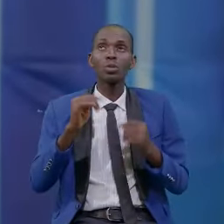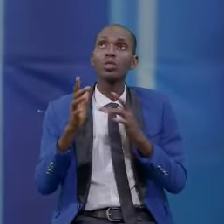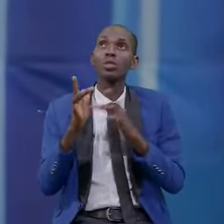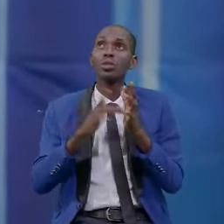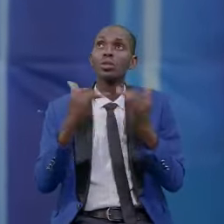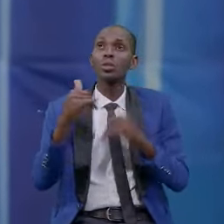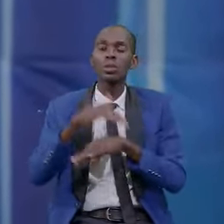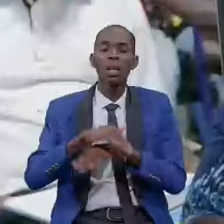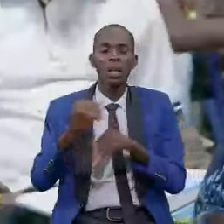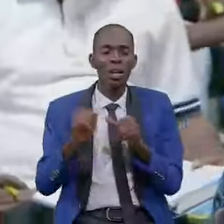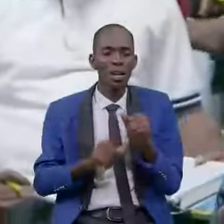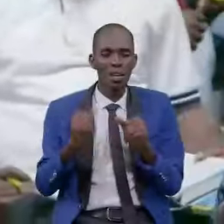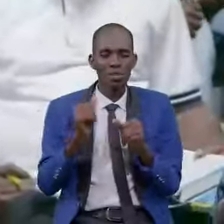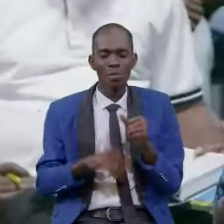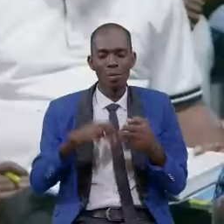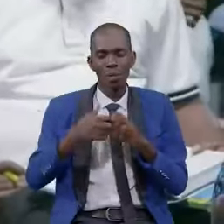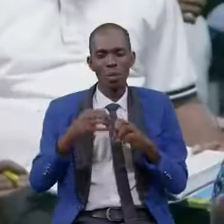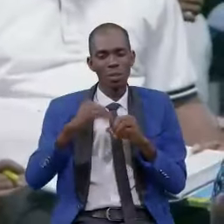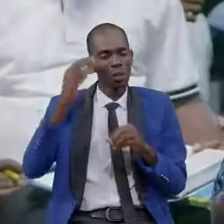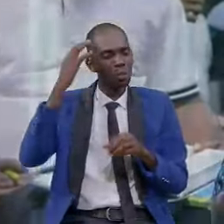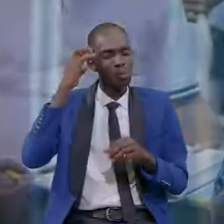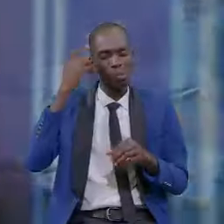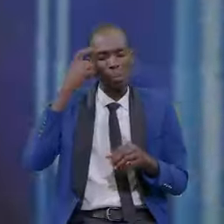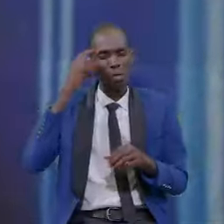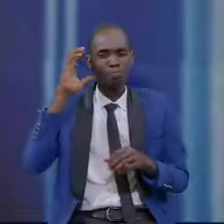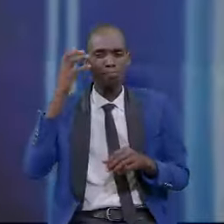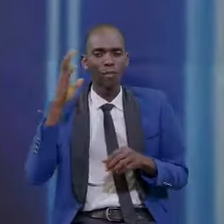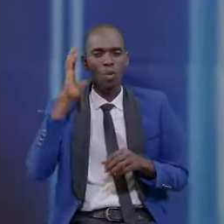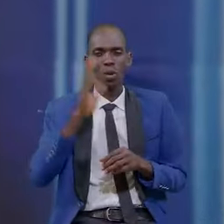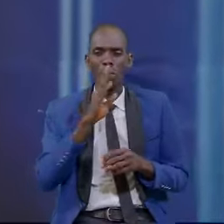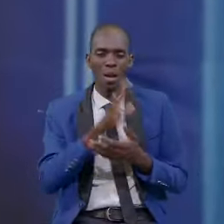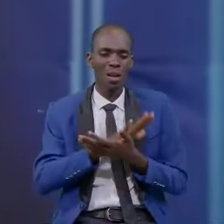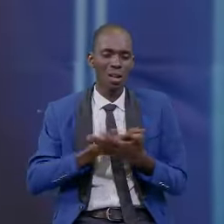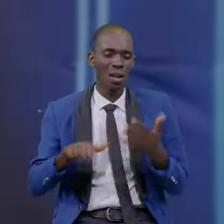vanish away. And so he came to Jesus in